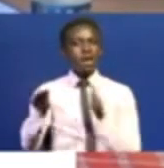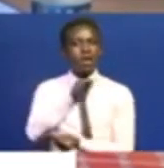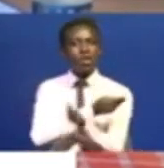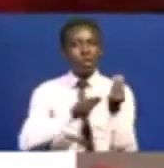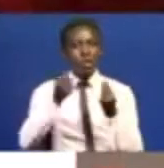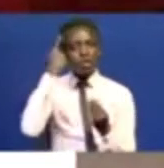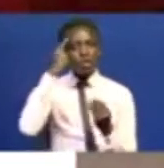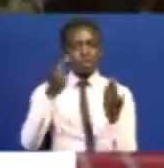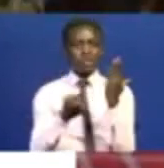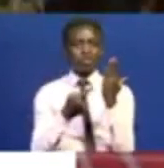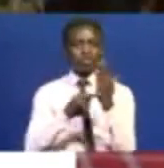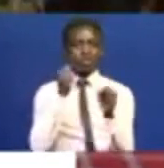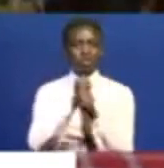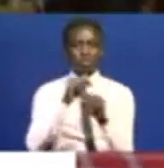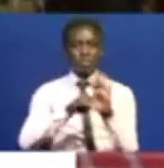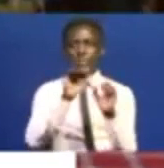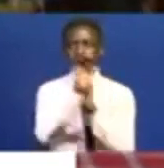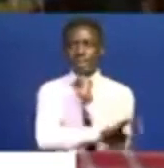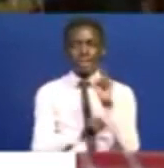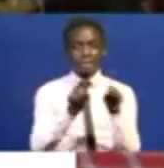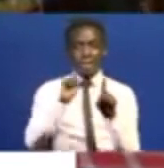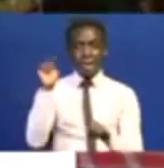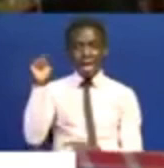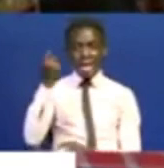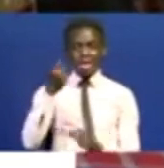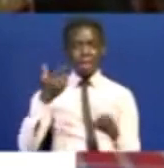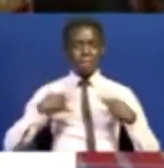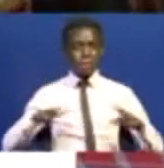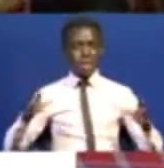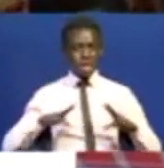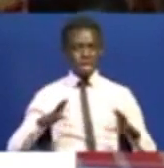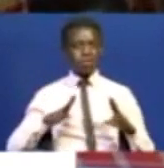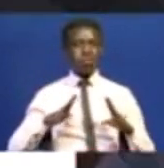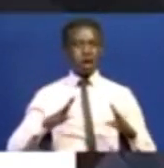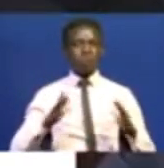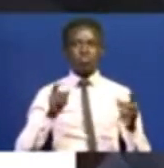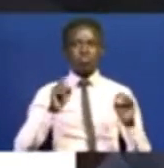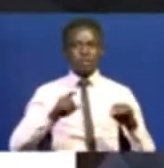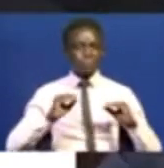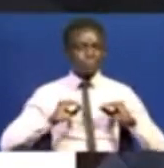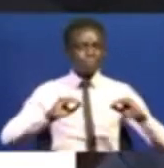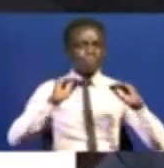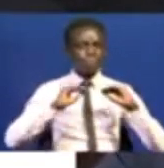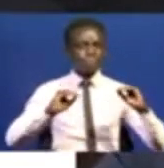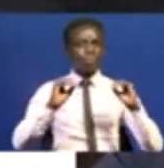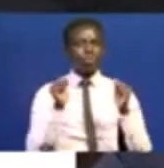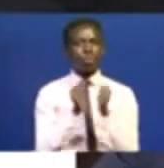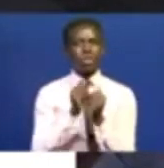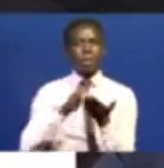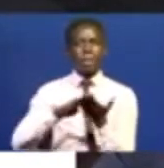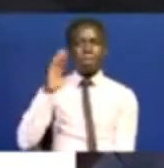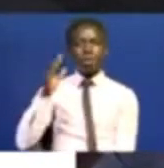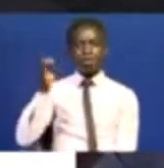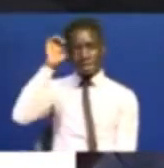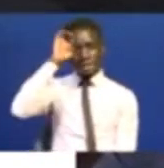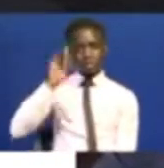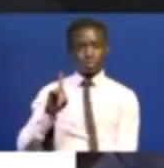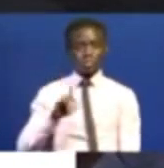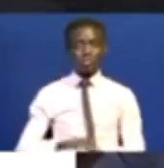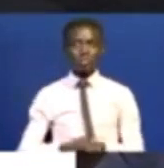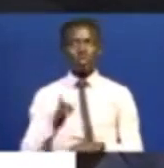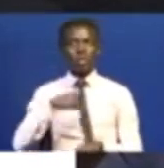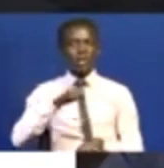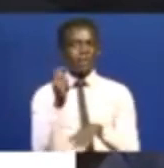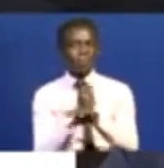time empowering Kenya's population to diversify into emerging occupations. We'll train our technicians to give them the confidence that they need